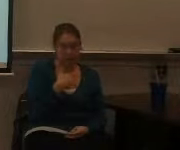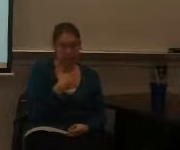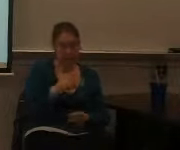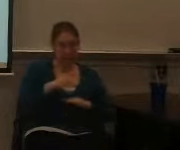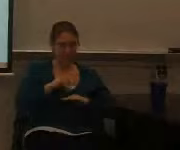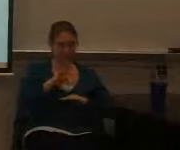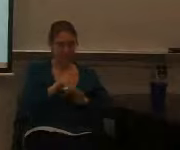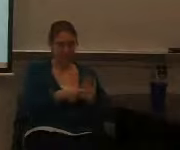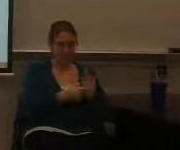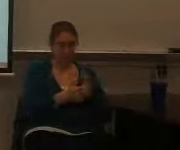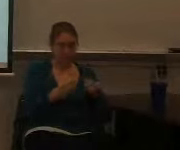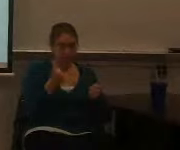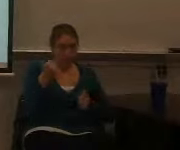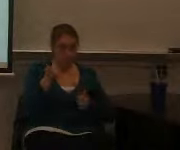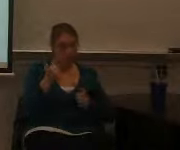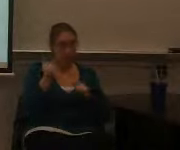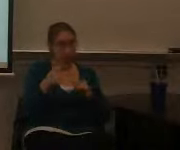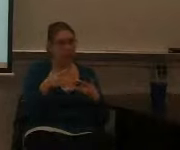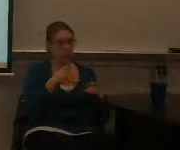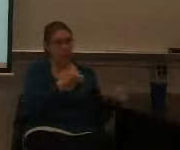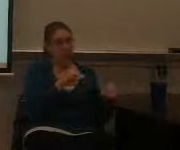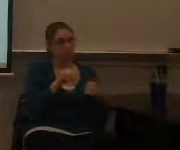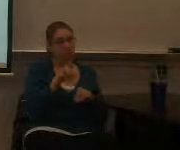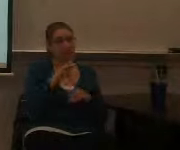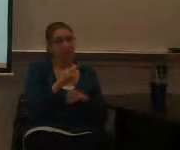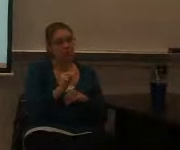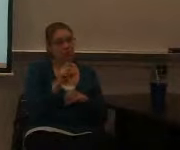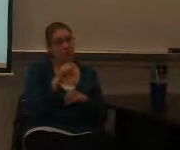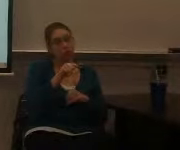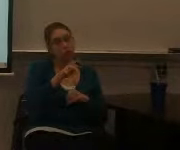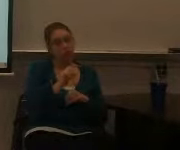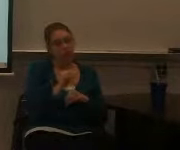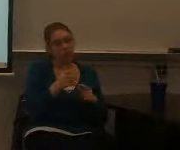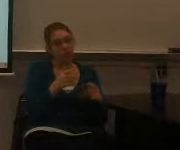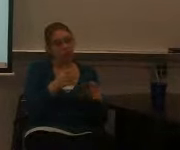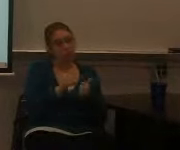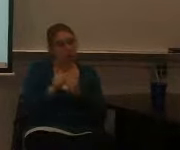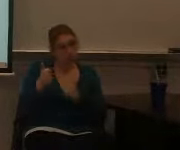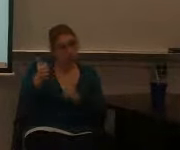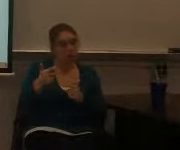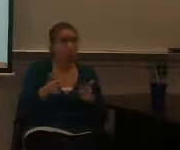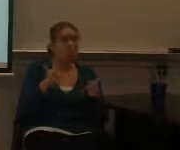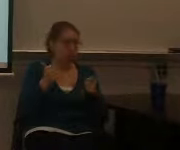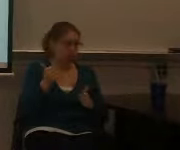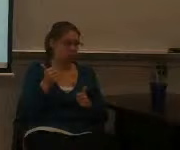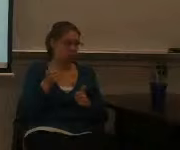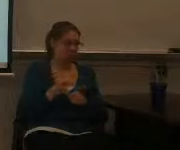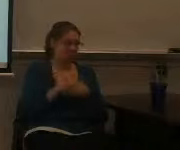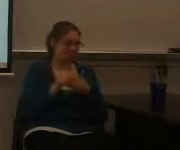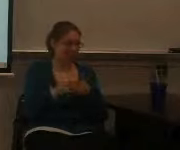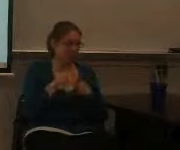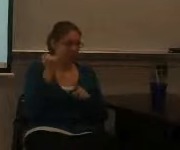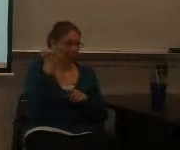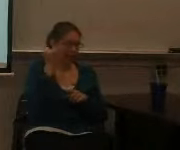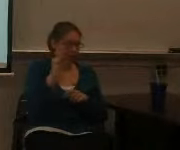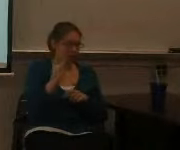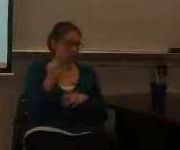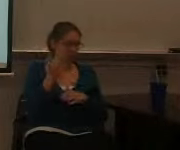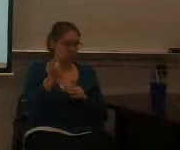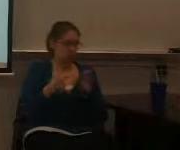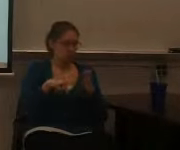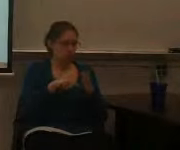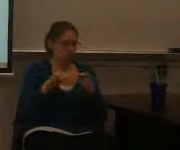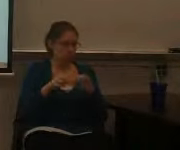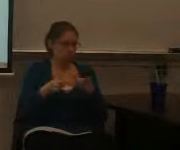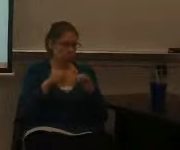demand more easily, it'll tend to move downstream further, faster. So this leads to this idea of what we're